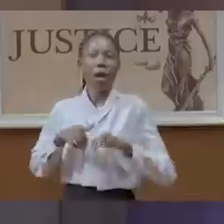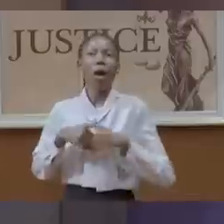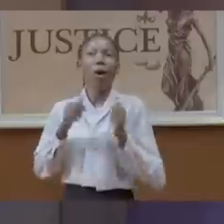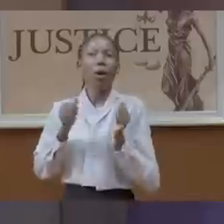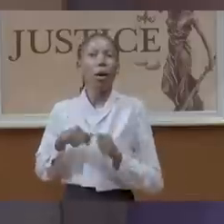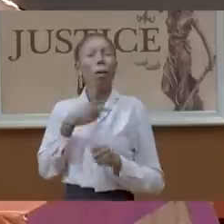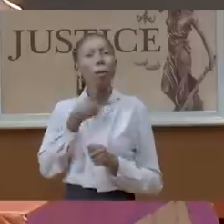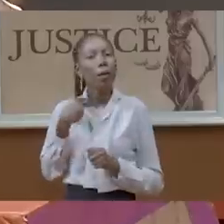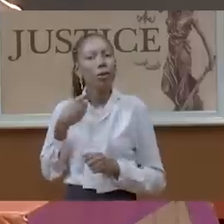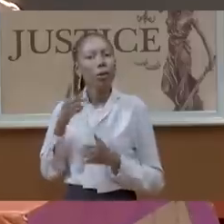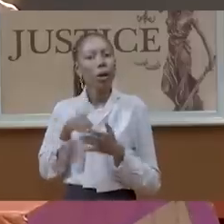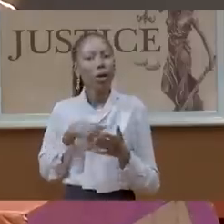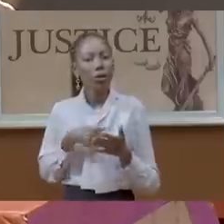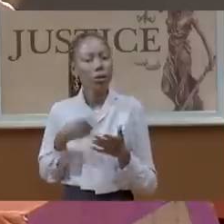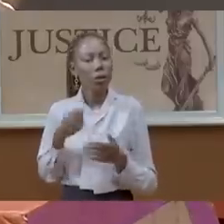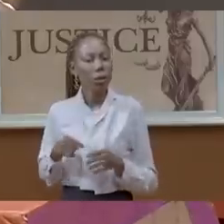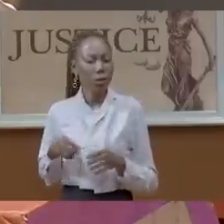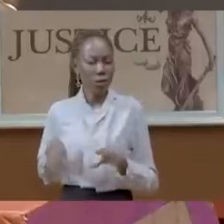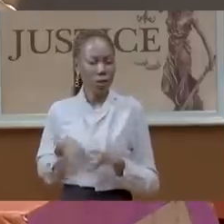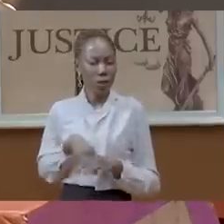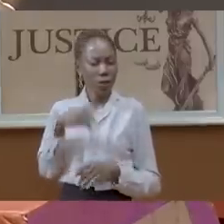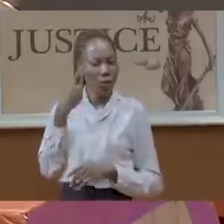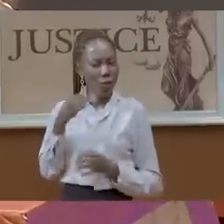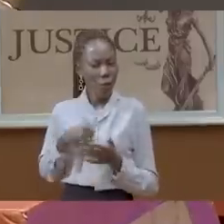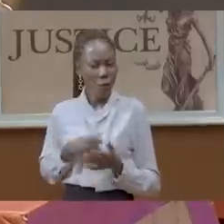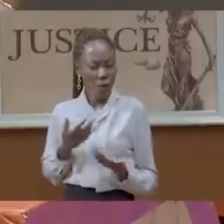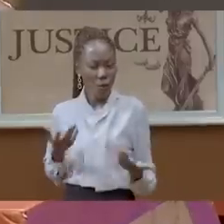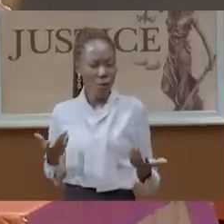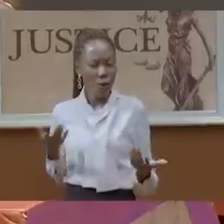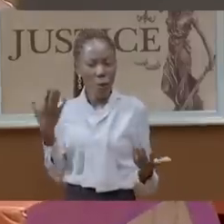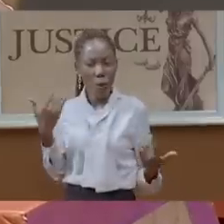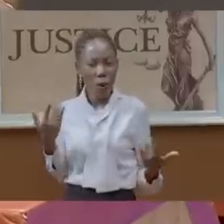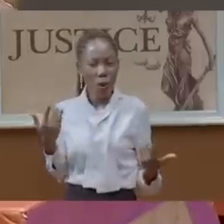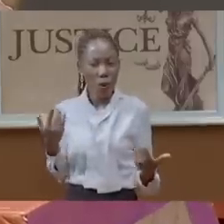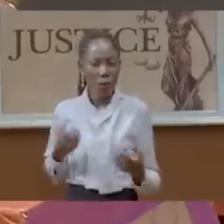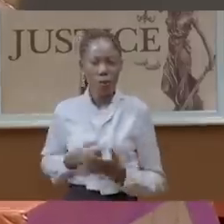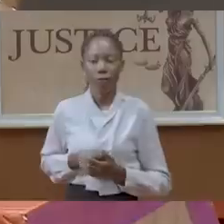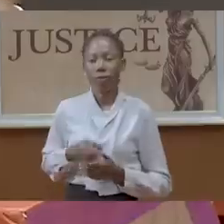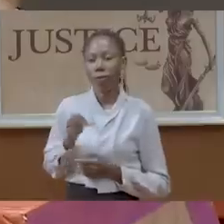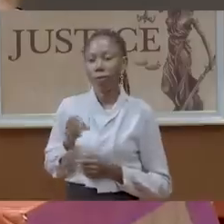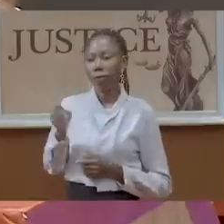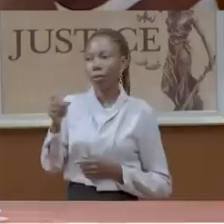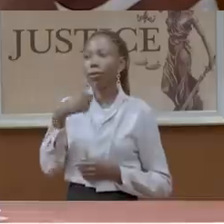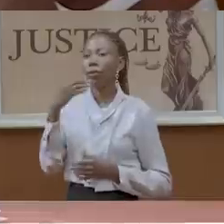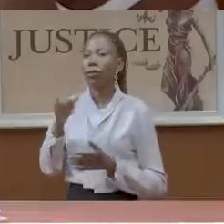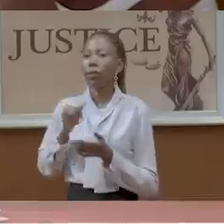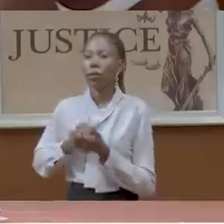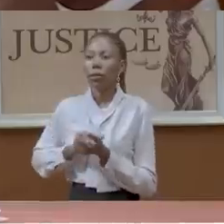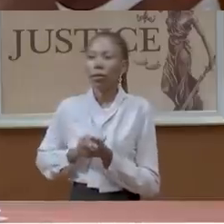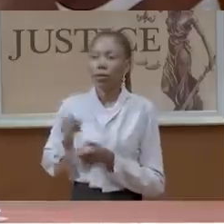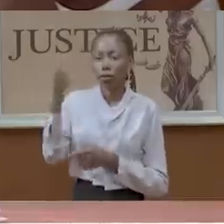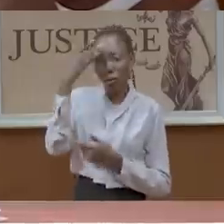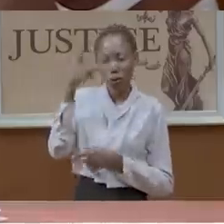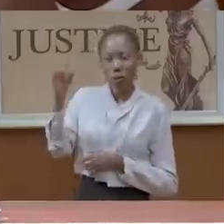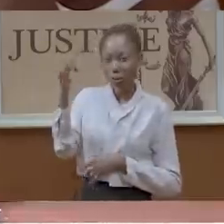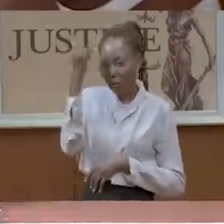pastor canceled wedding. And all that, Is he, this church said, this. So she now told me, I'm a mumu.